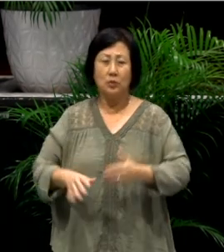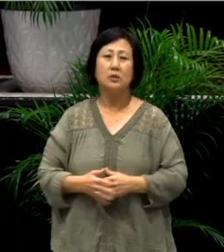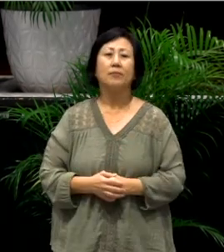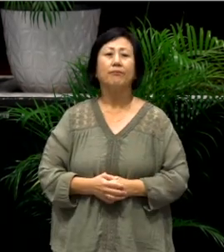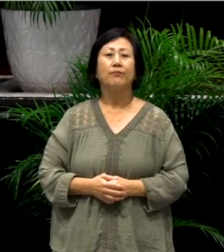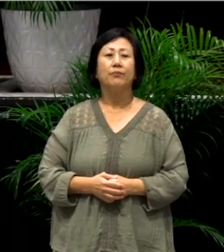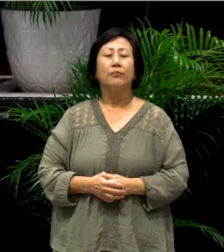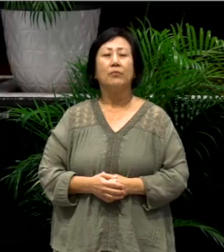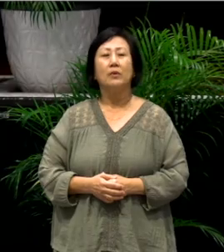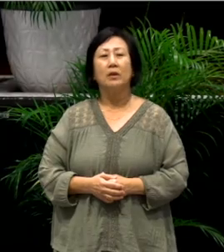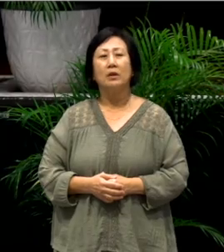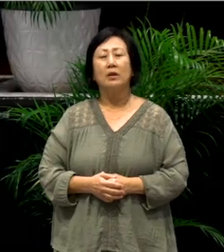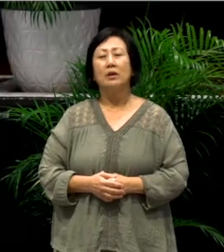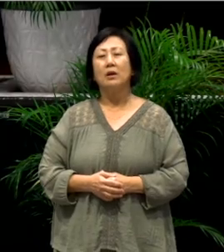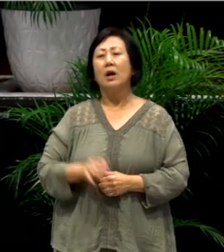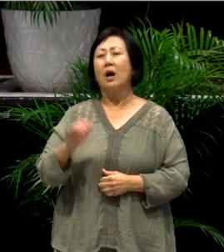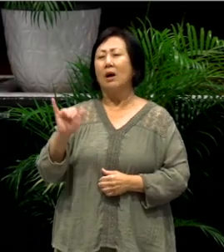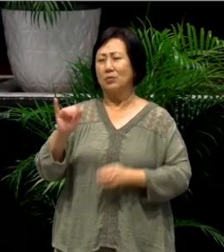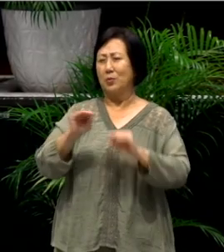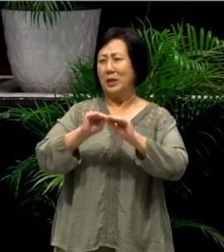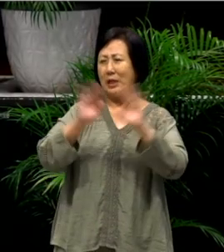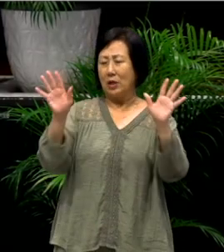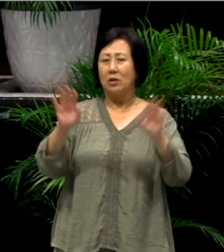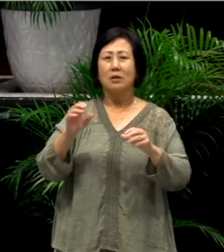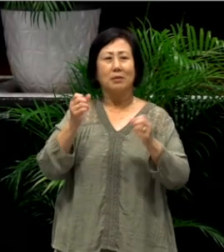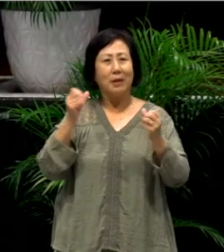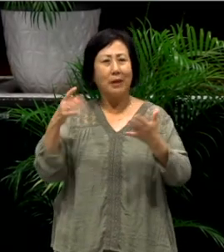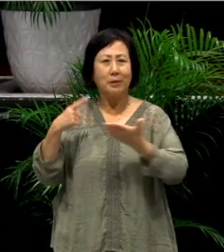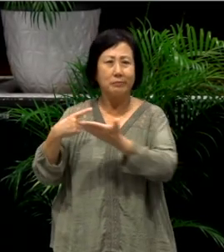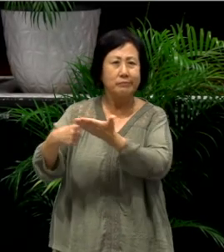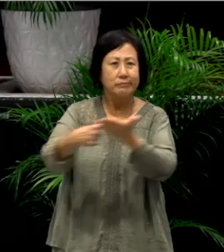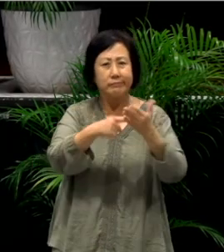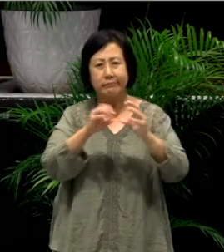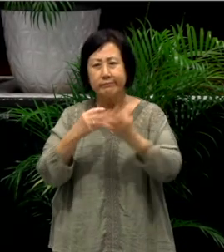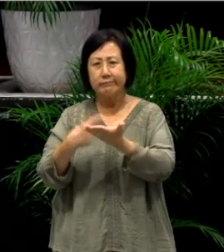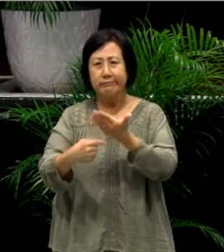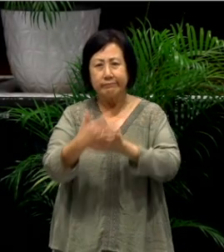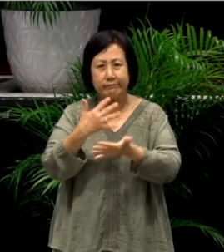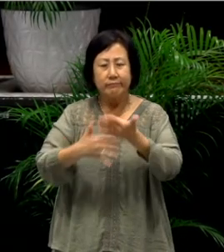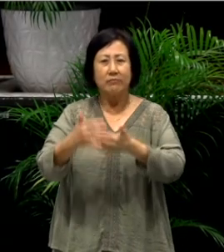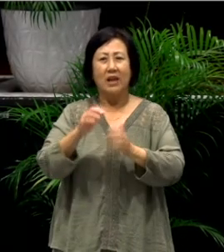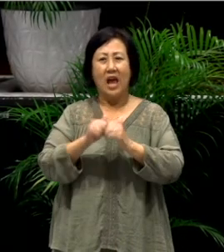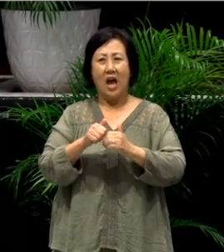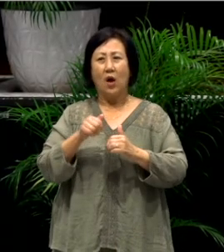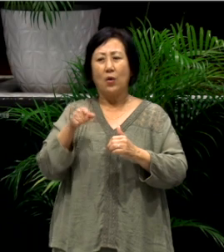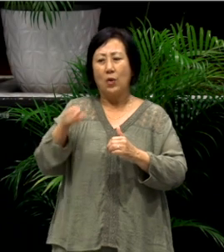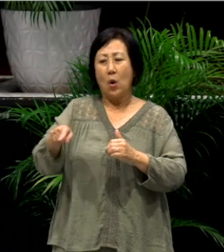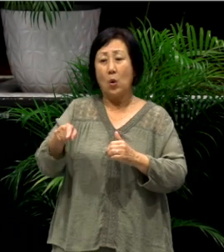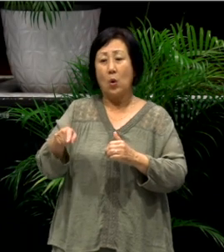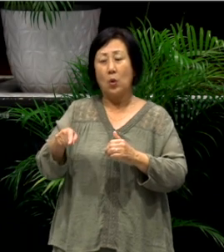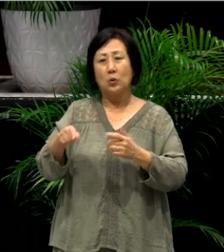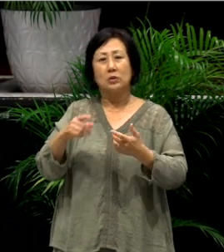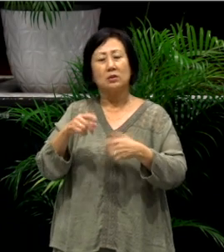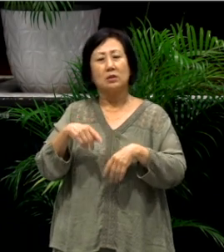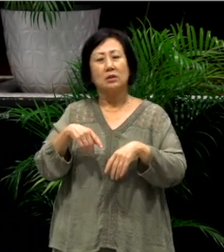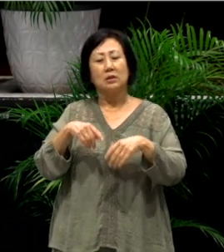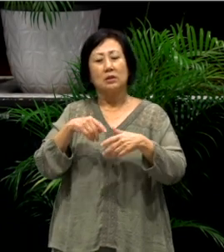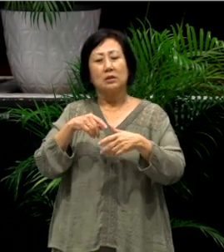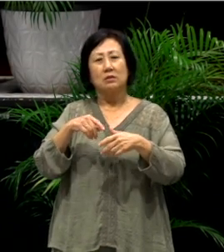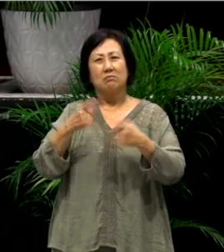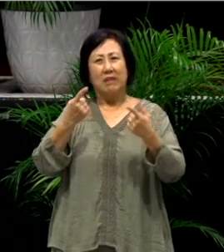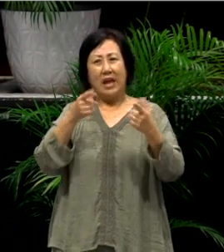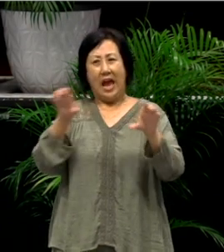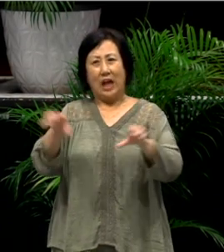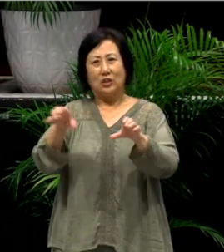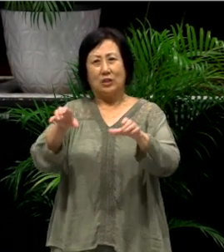And I want to also be clear here up front. I know there's been a lot of conversation about how these have been motivated by students